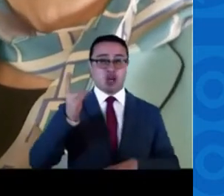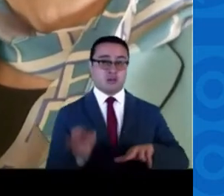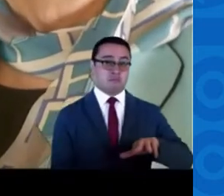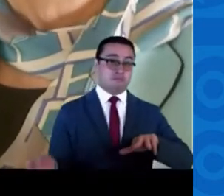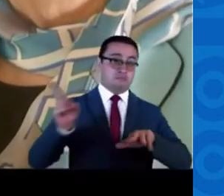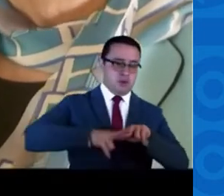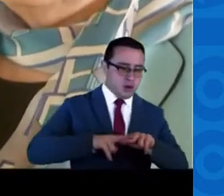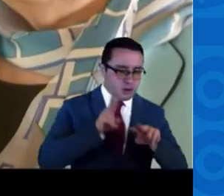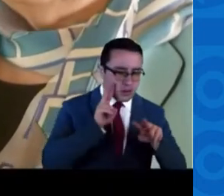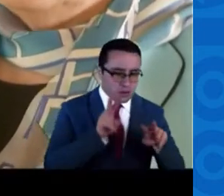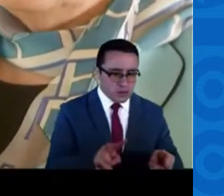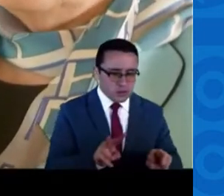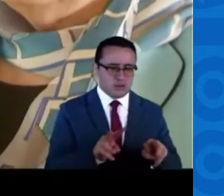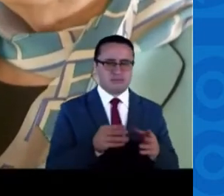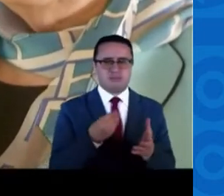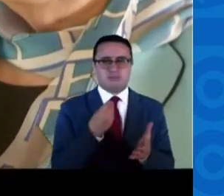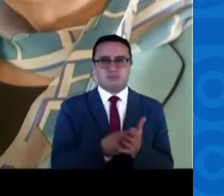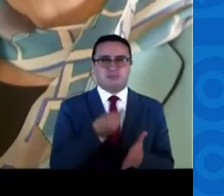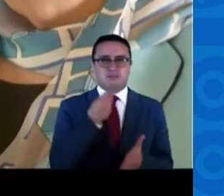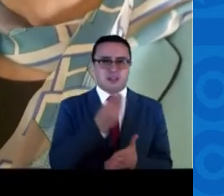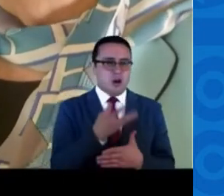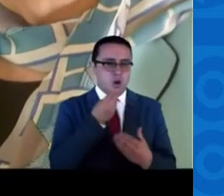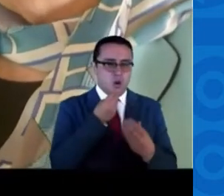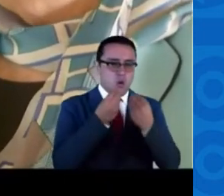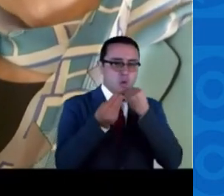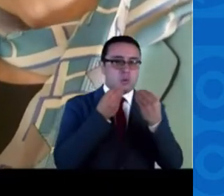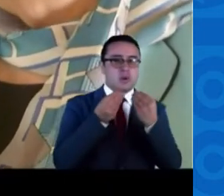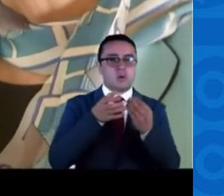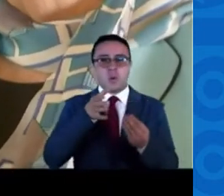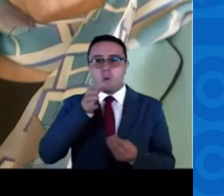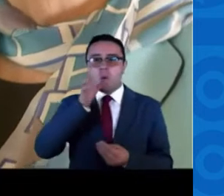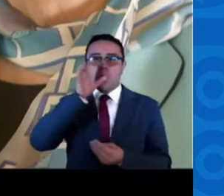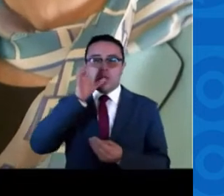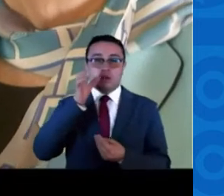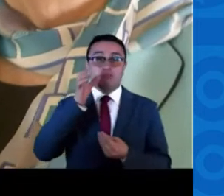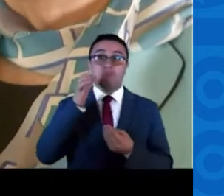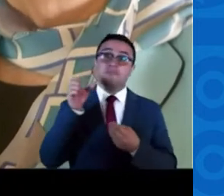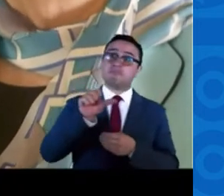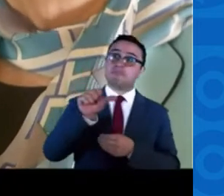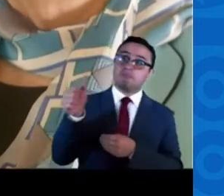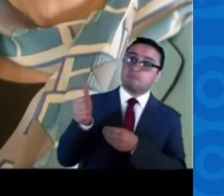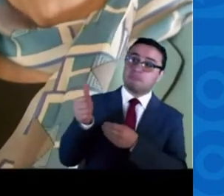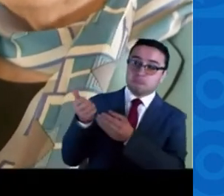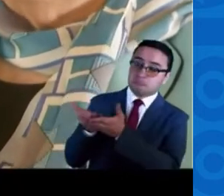inflation of food and beverages is much, has increased greatly.